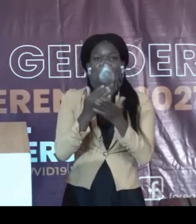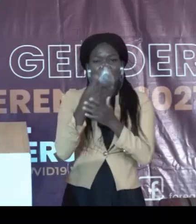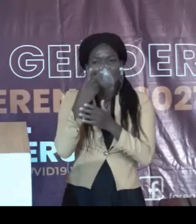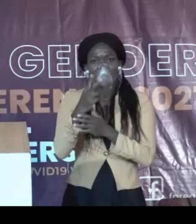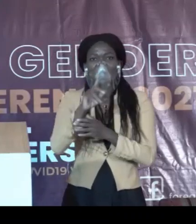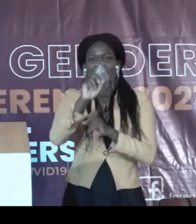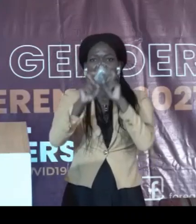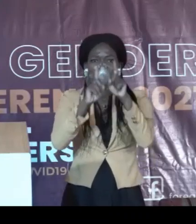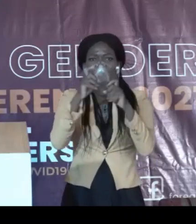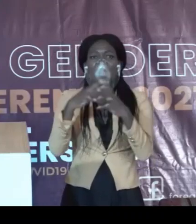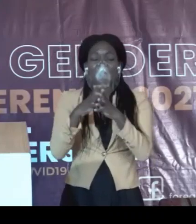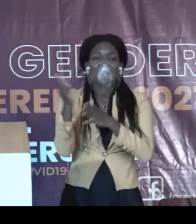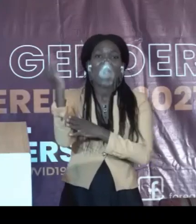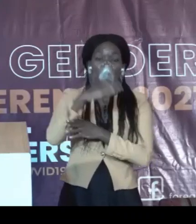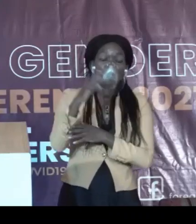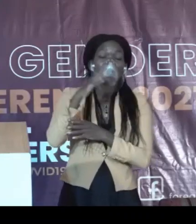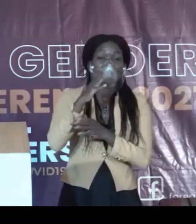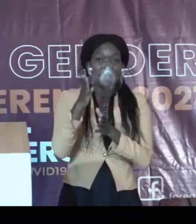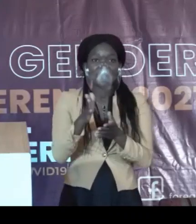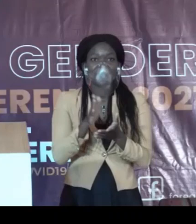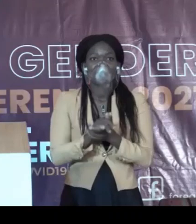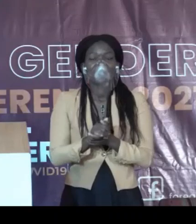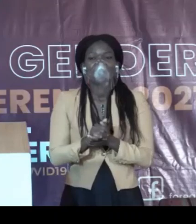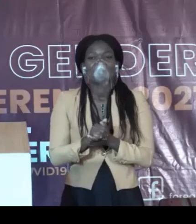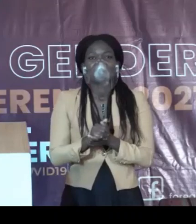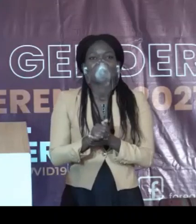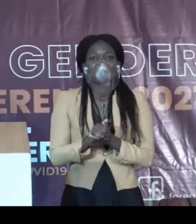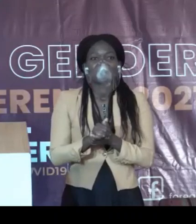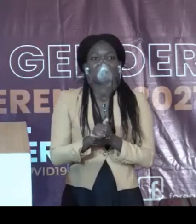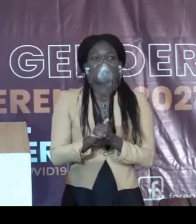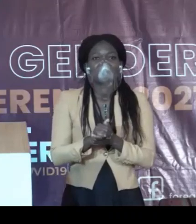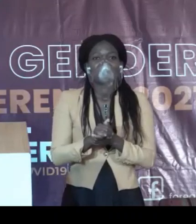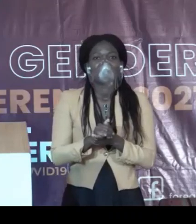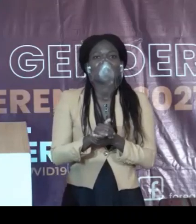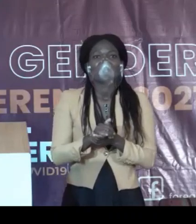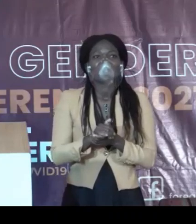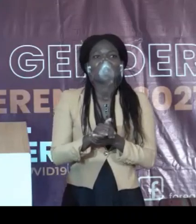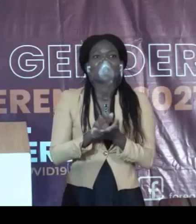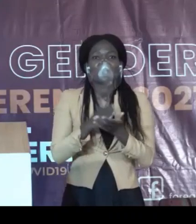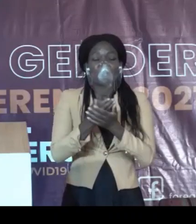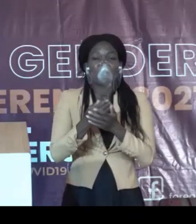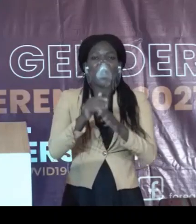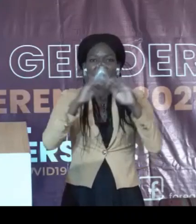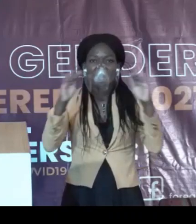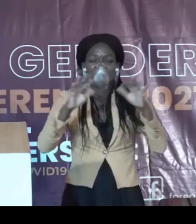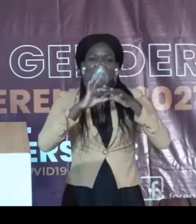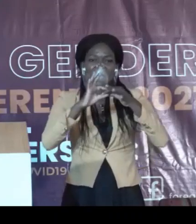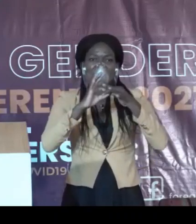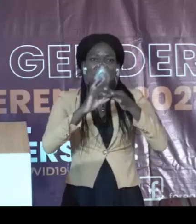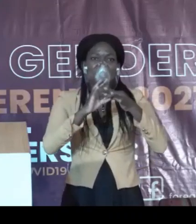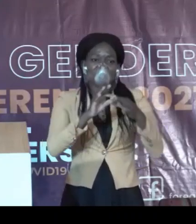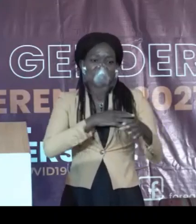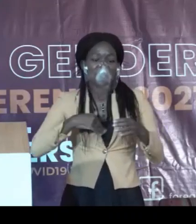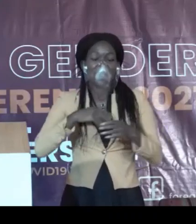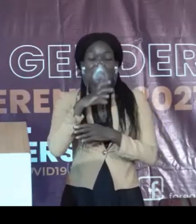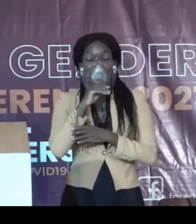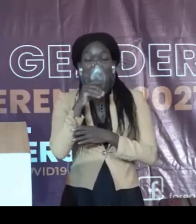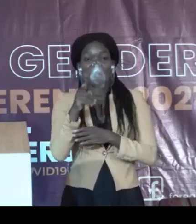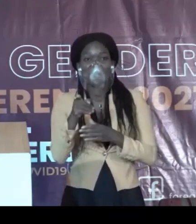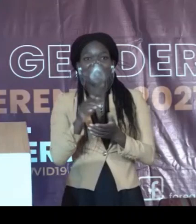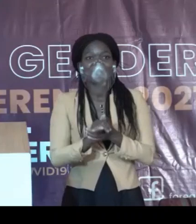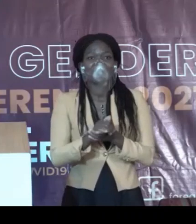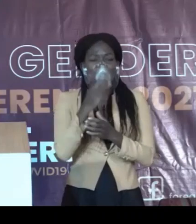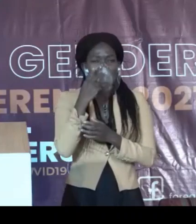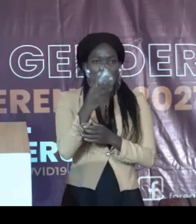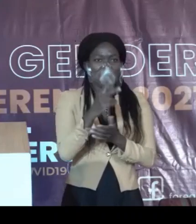down to this fact that at a very fundamental level, at the level of the relationship between a man and a woman, be that a young woman